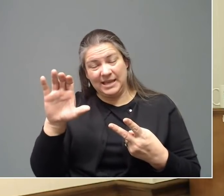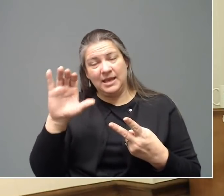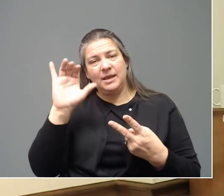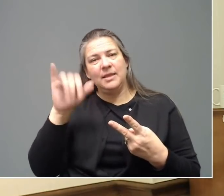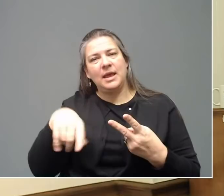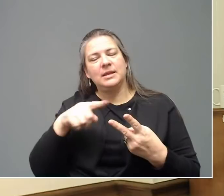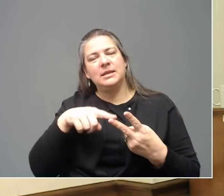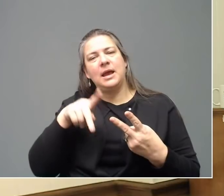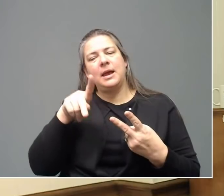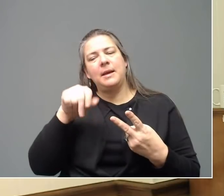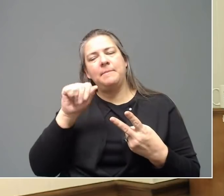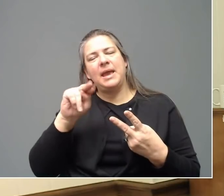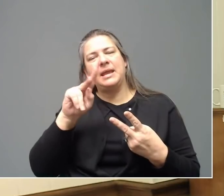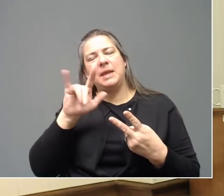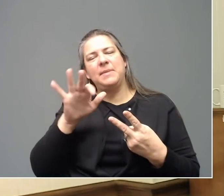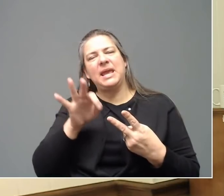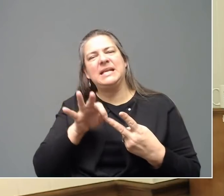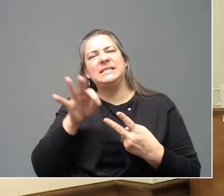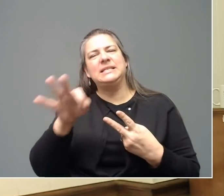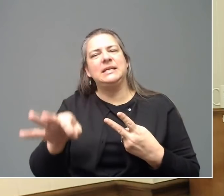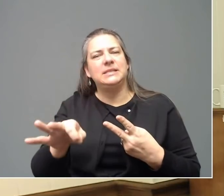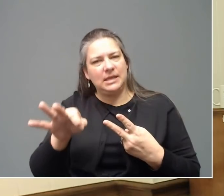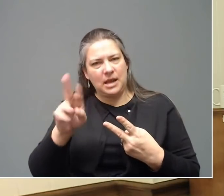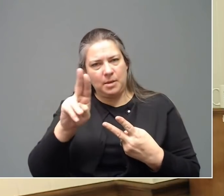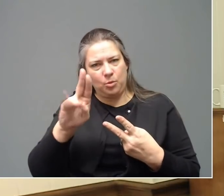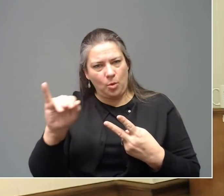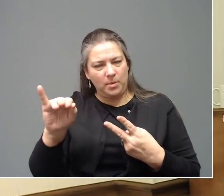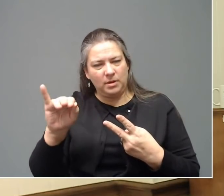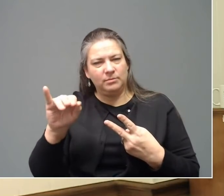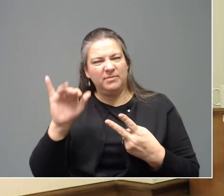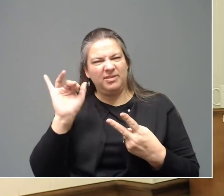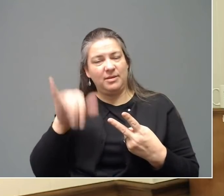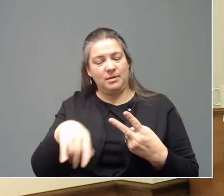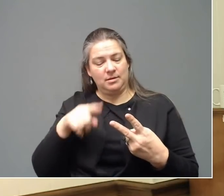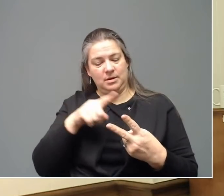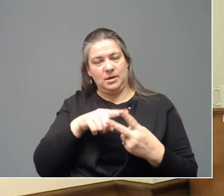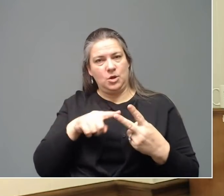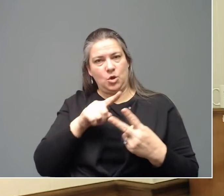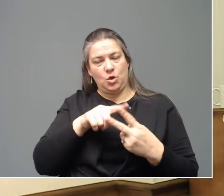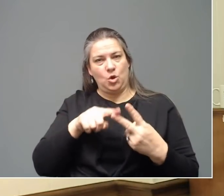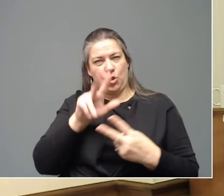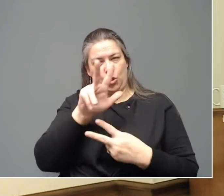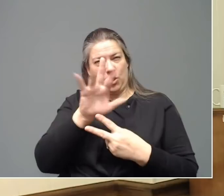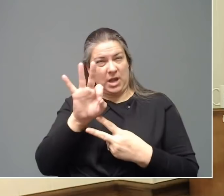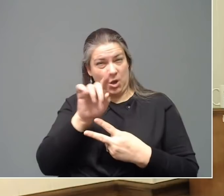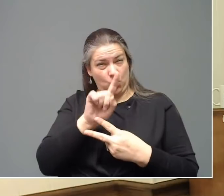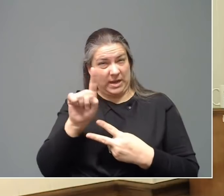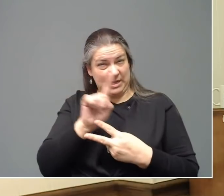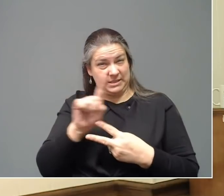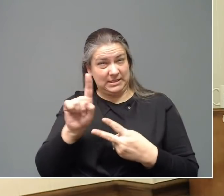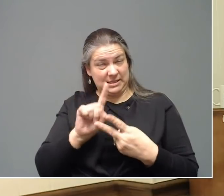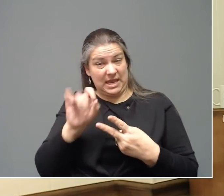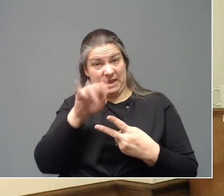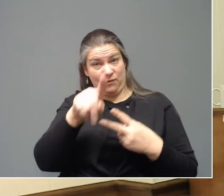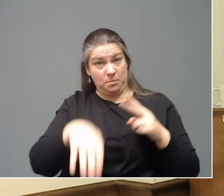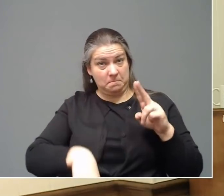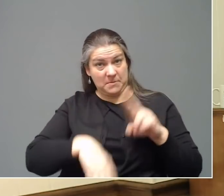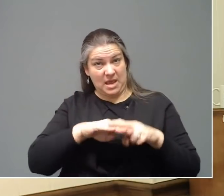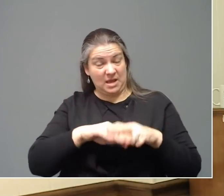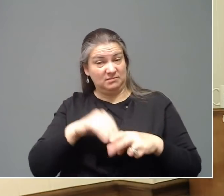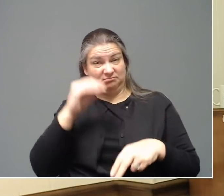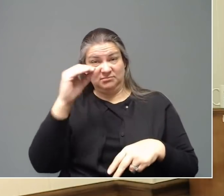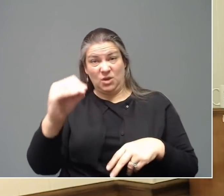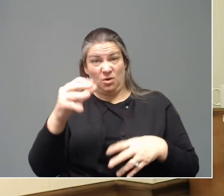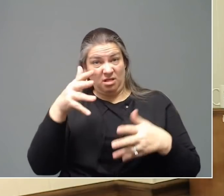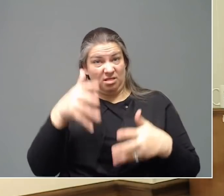Extended Unemployment Compensation. Those were the ones that were the 39 weeks. If you had maxed out and had zero benefits